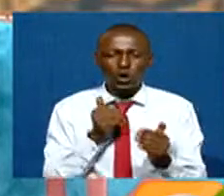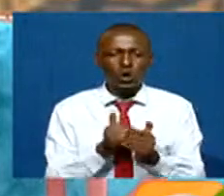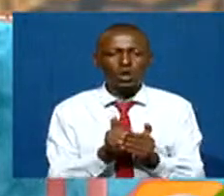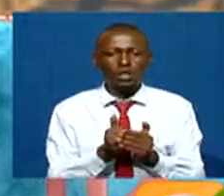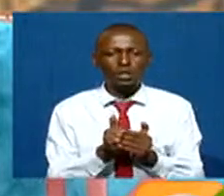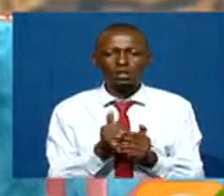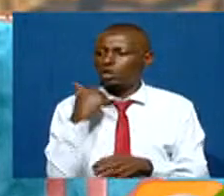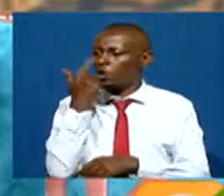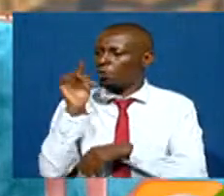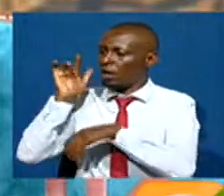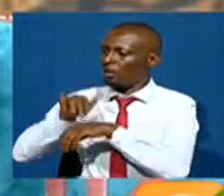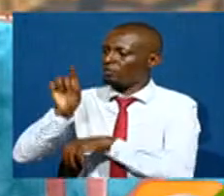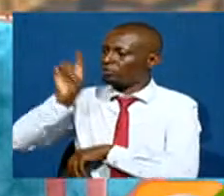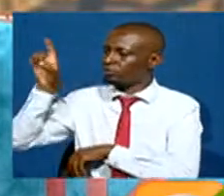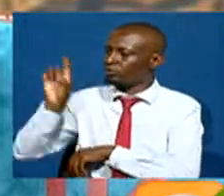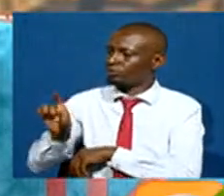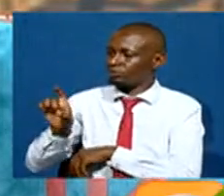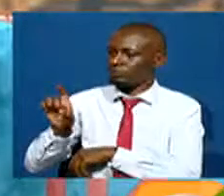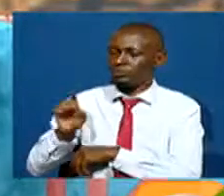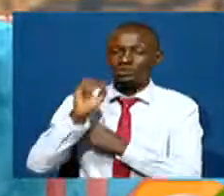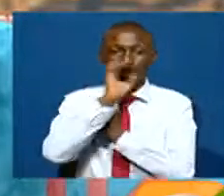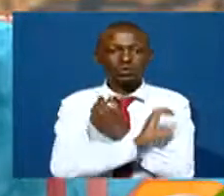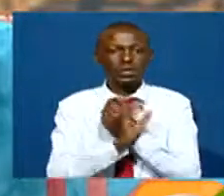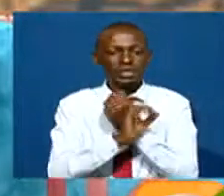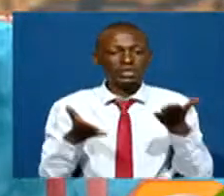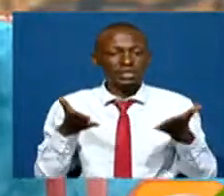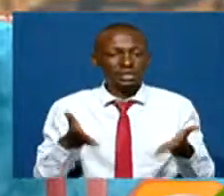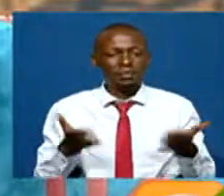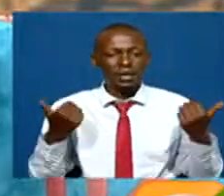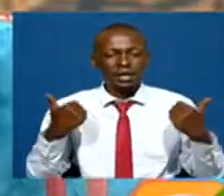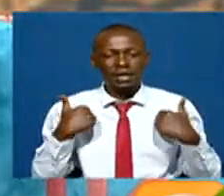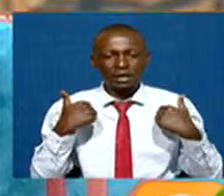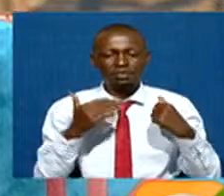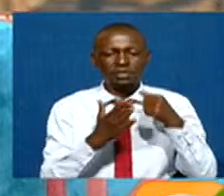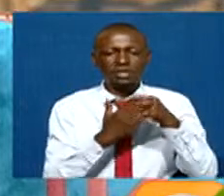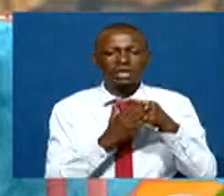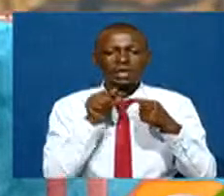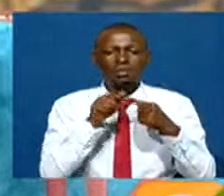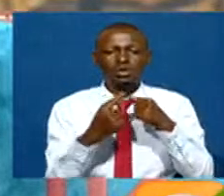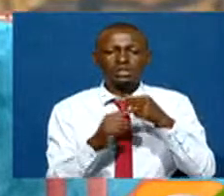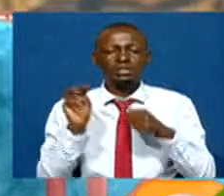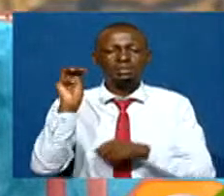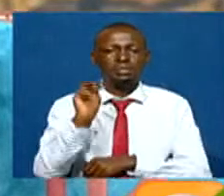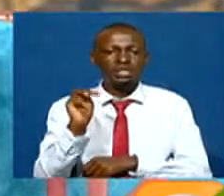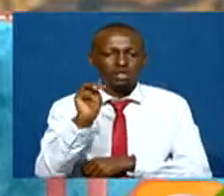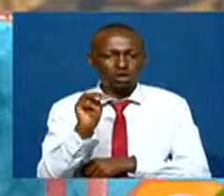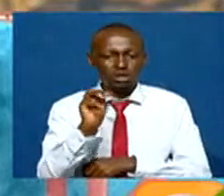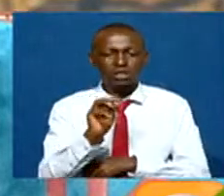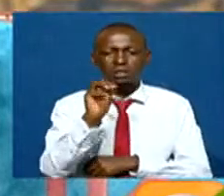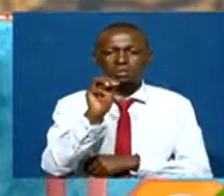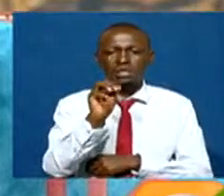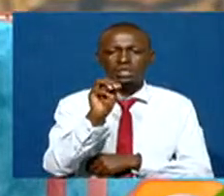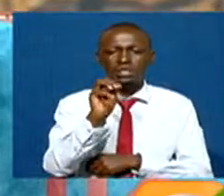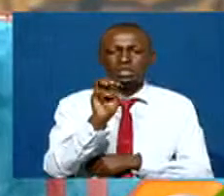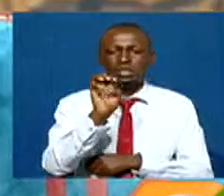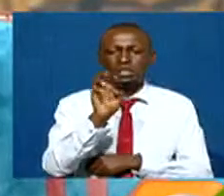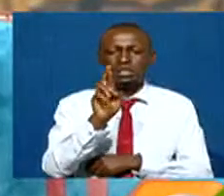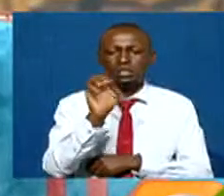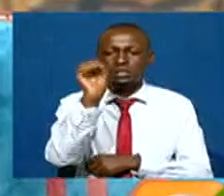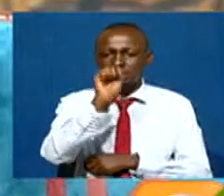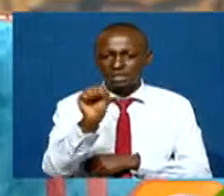is affected? In the country, we have a total of 9.6 million meters. Out of these